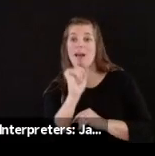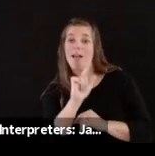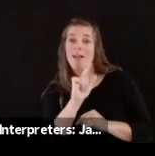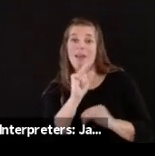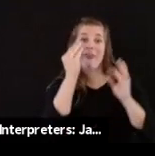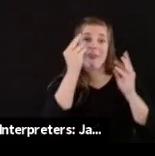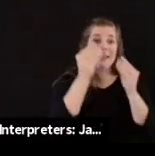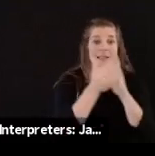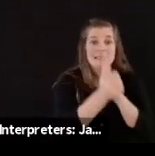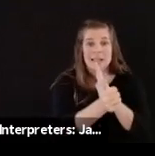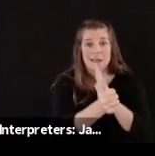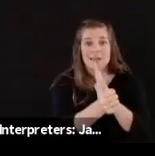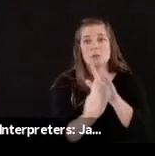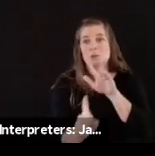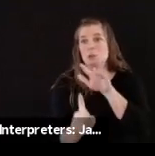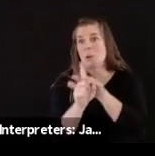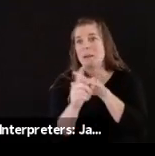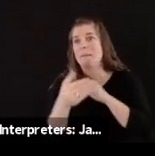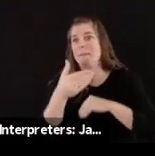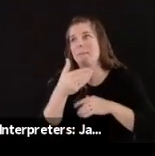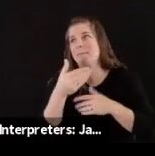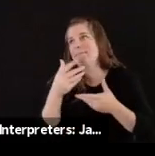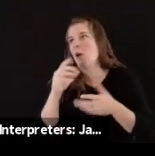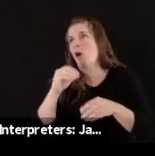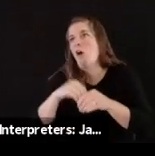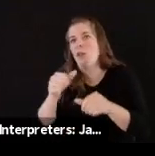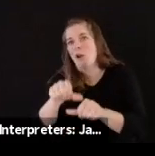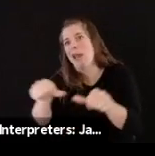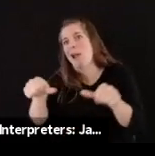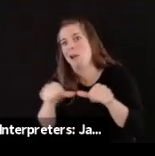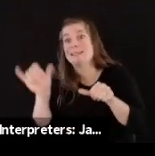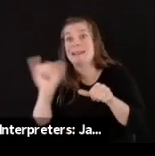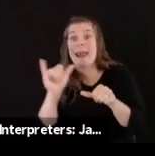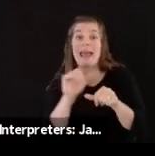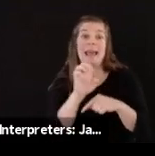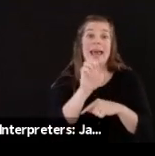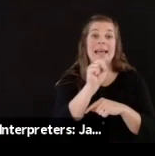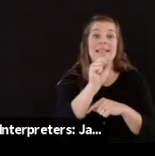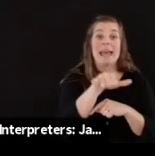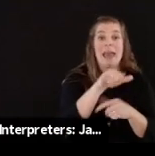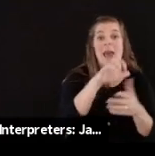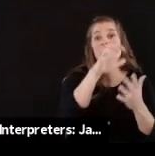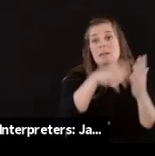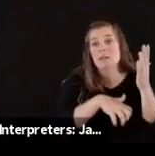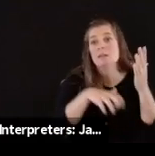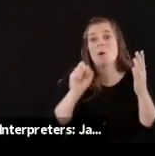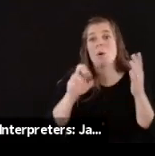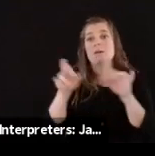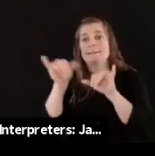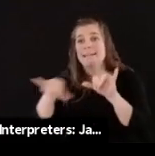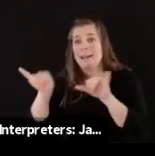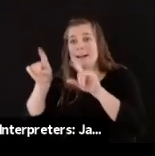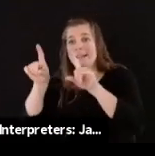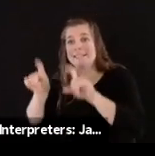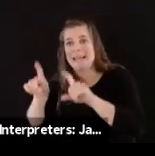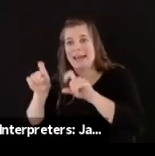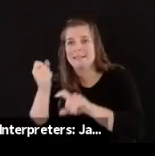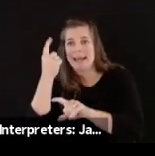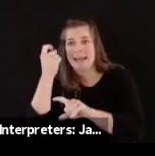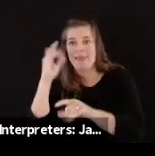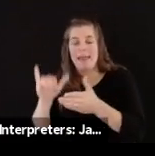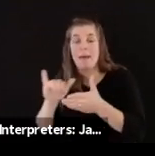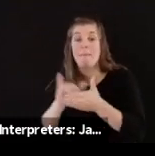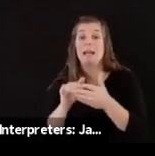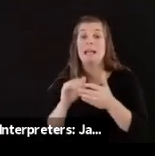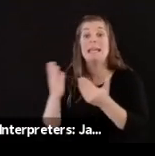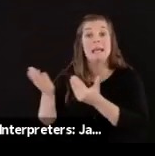ways. On their essays or their standardized tests, I get it. But convenience and justice do not often go hand